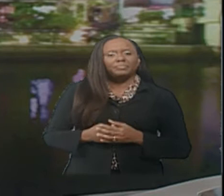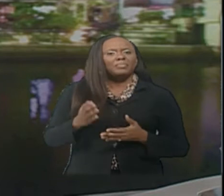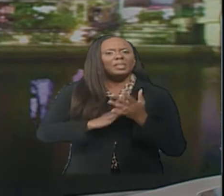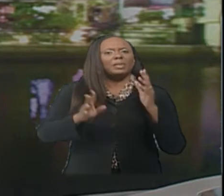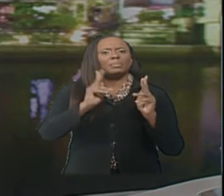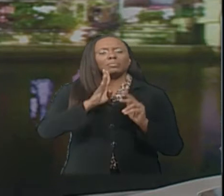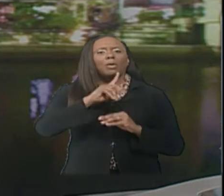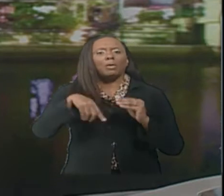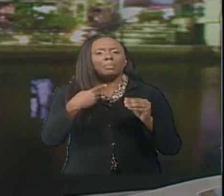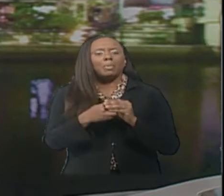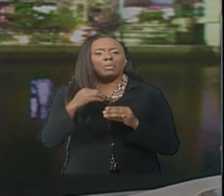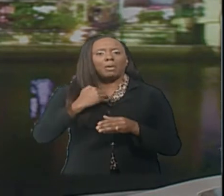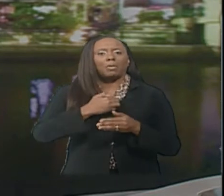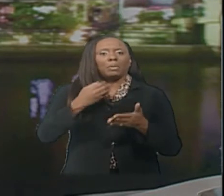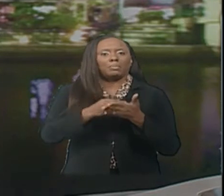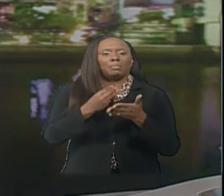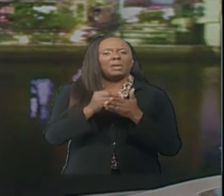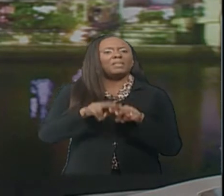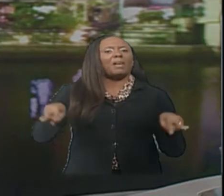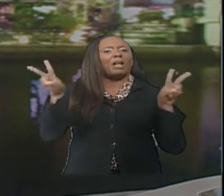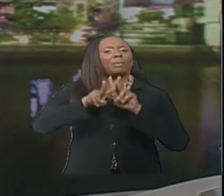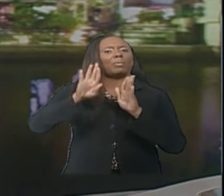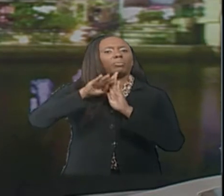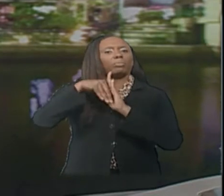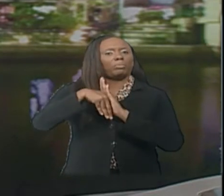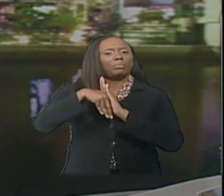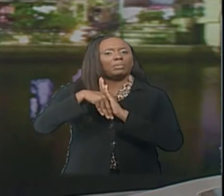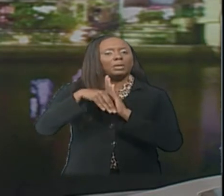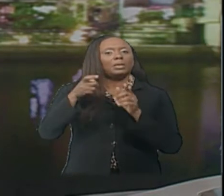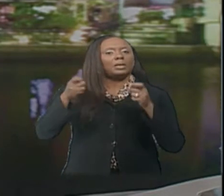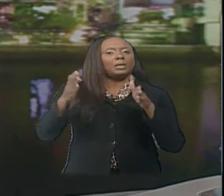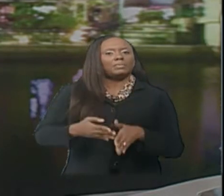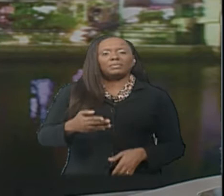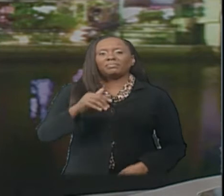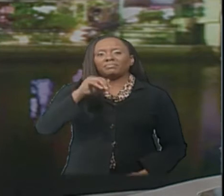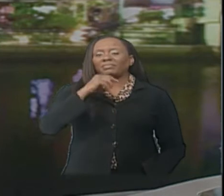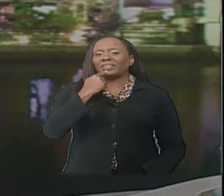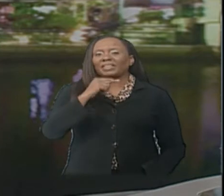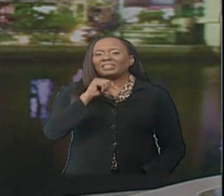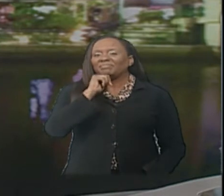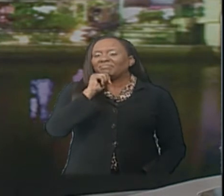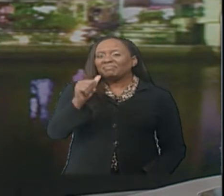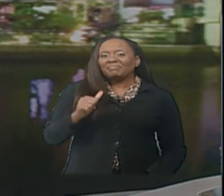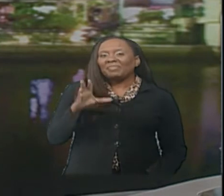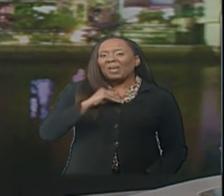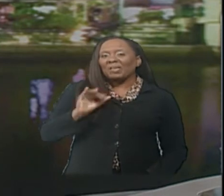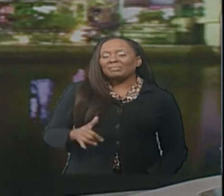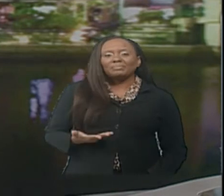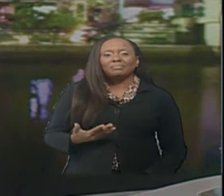of devaluation in light of the economic challenges facing the island, Governor Cleviston Haynes does not share this view.